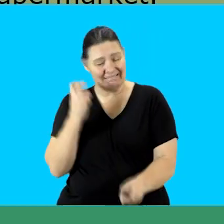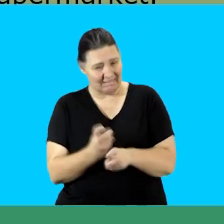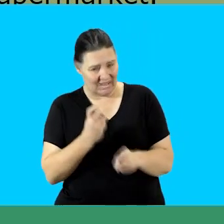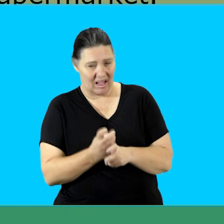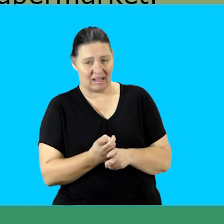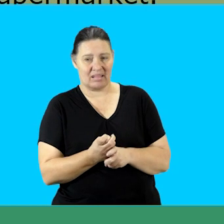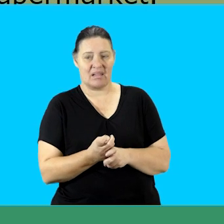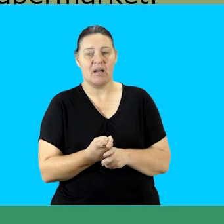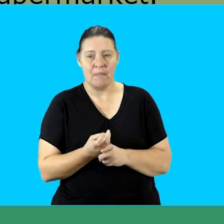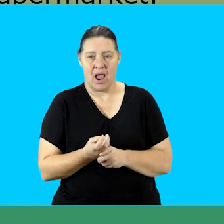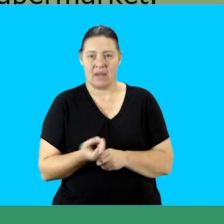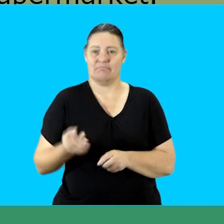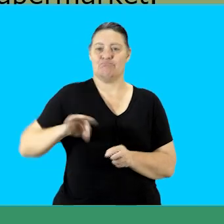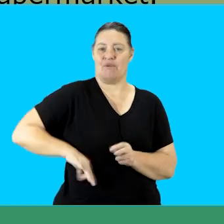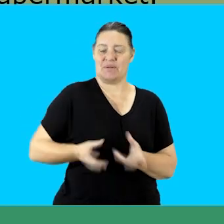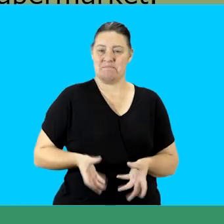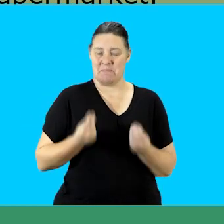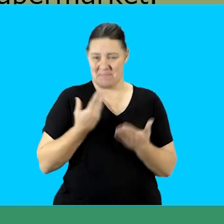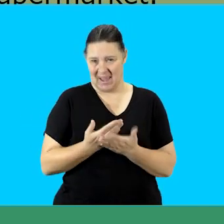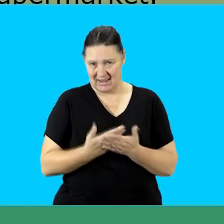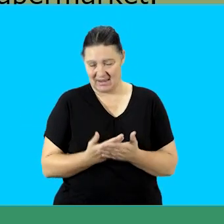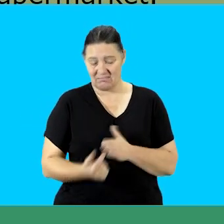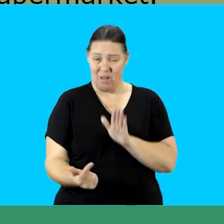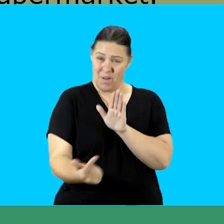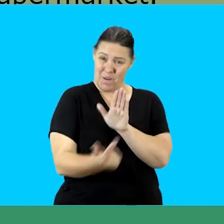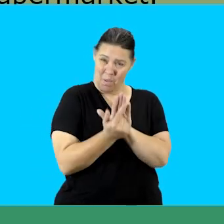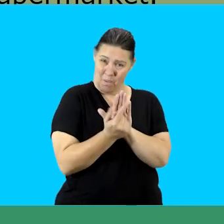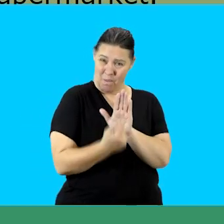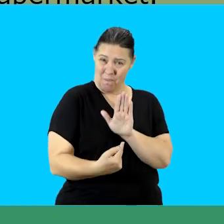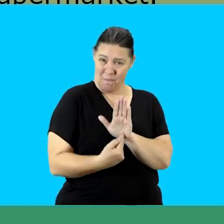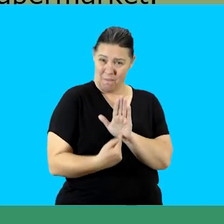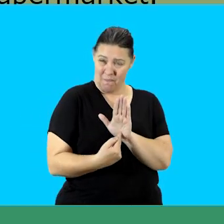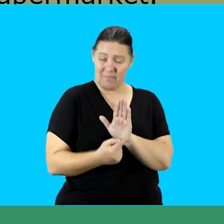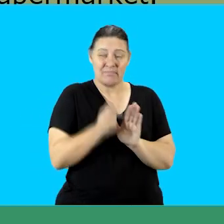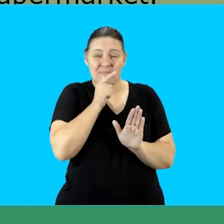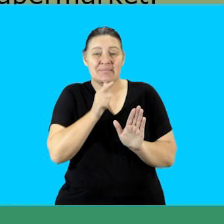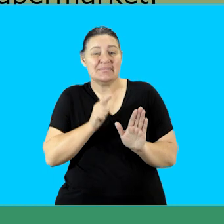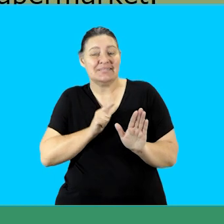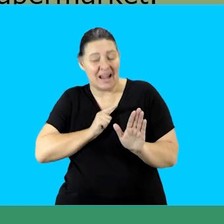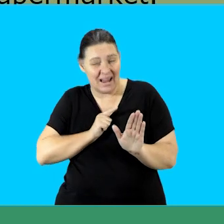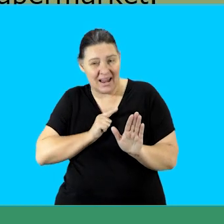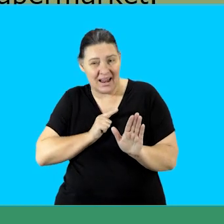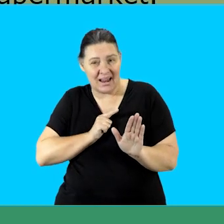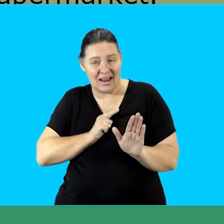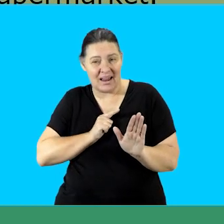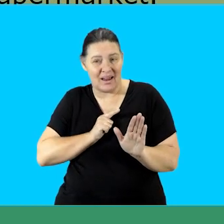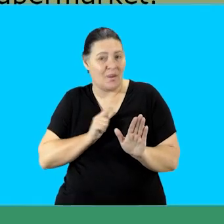make a profit. So this legislation tells us a